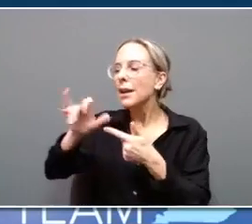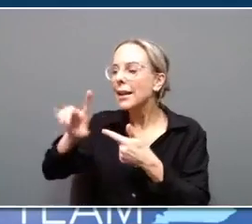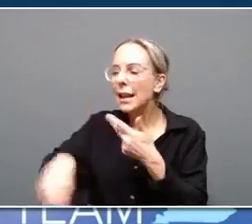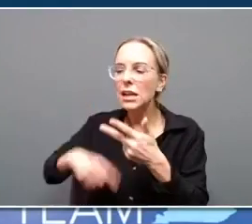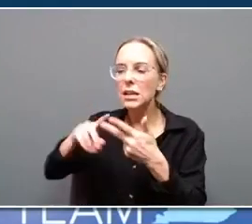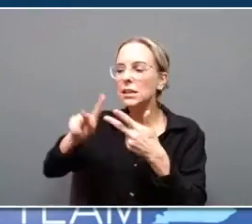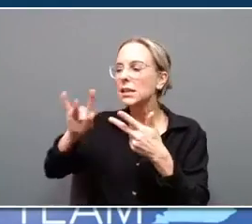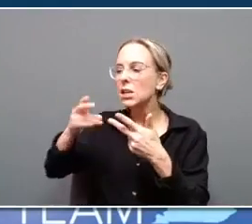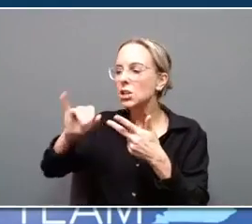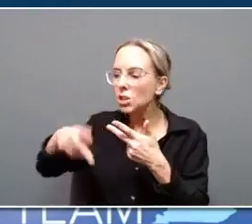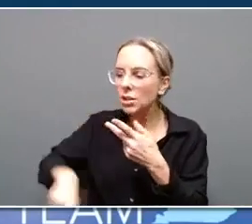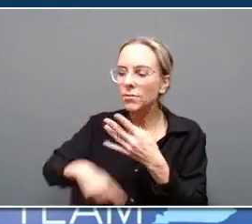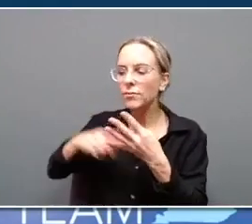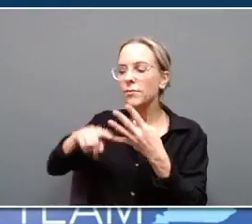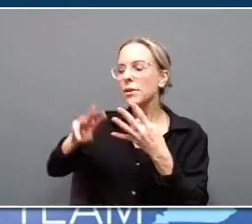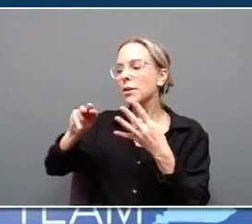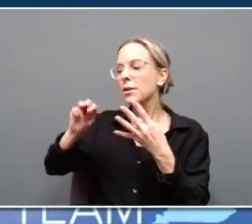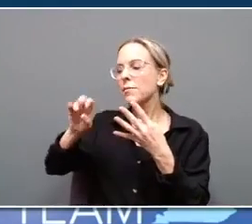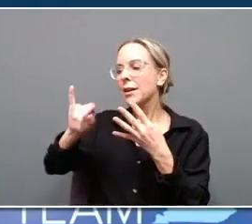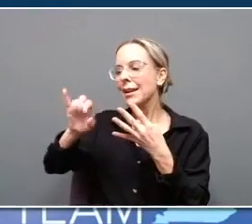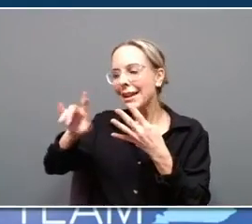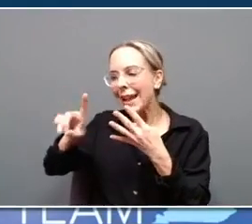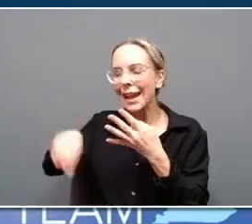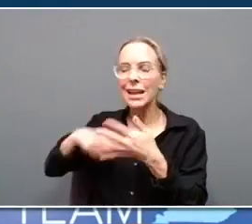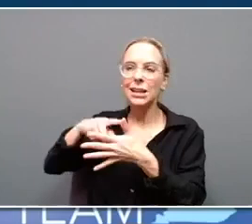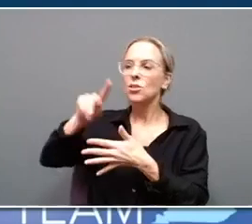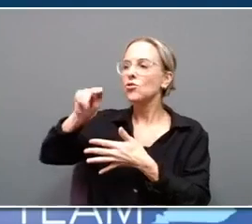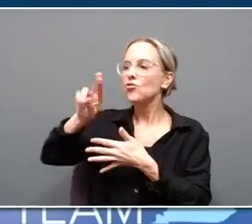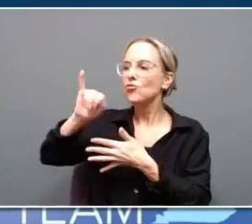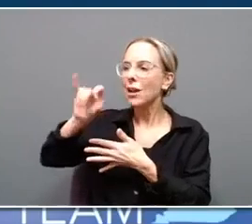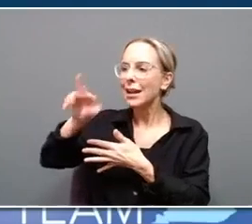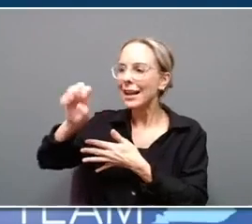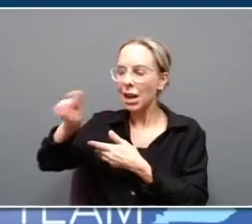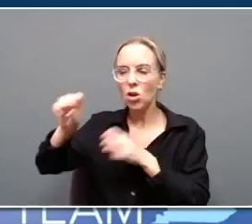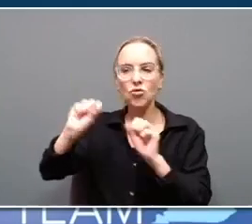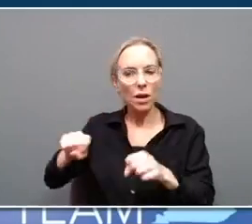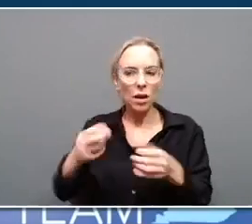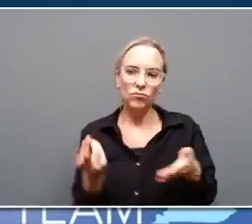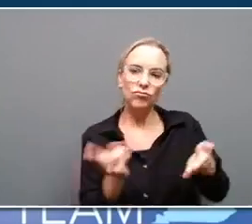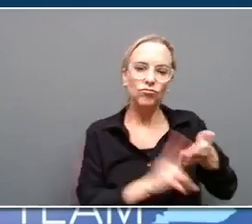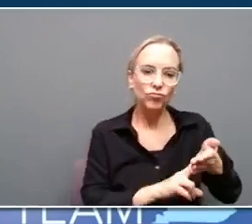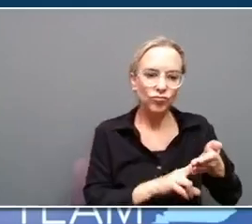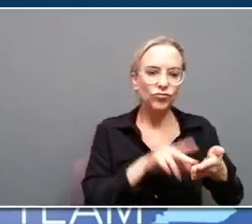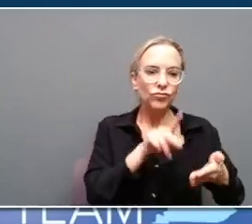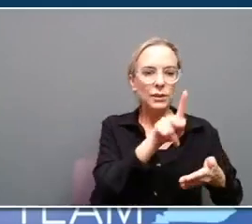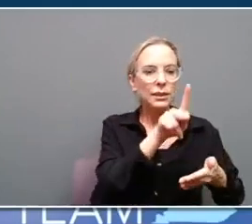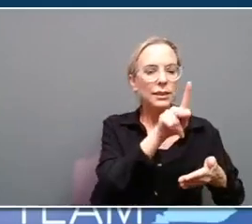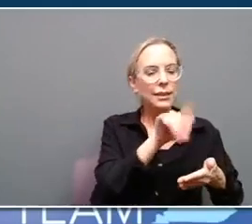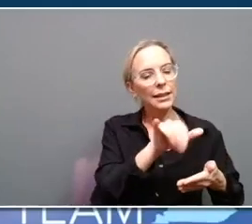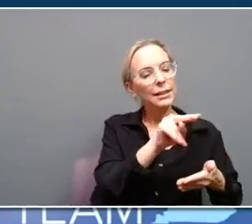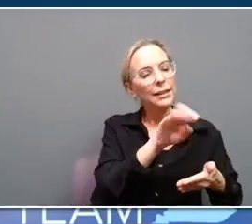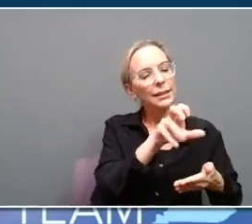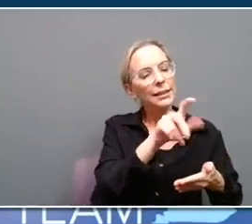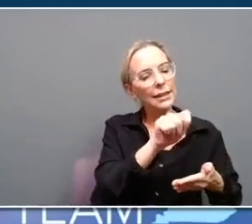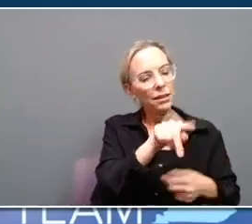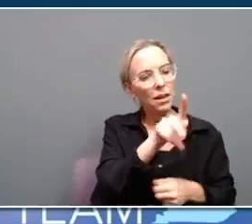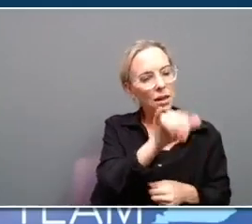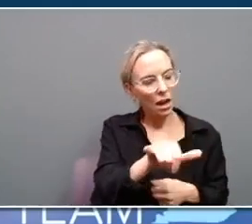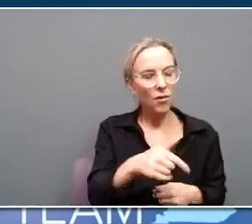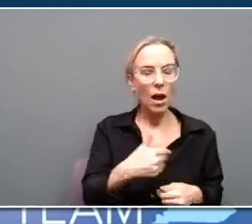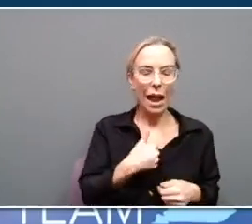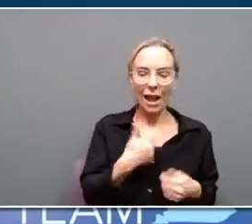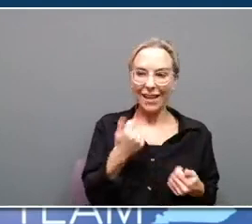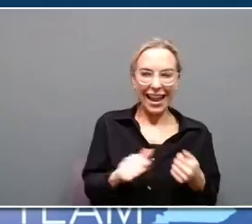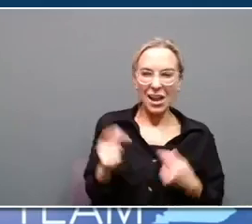Medicare, or TRICARE, then you can start enrolling in a health plan today on Connect. And if you have any questions, we have a team of